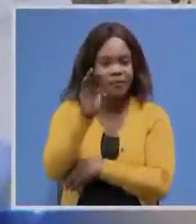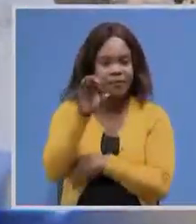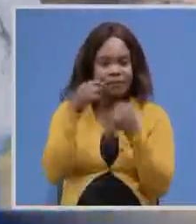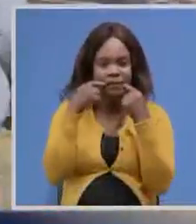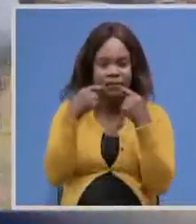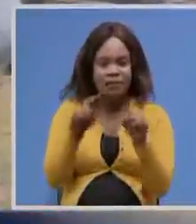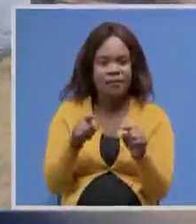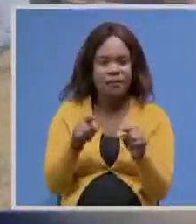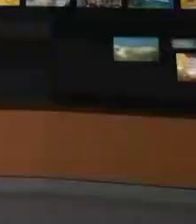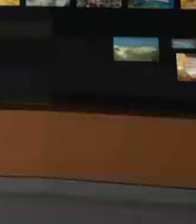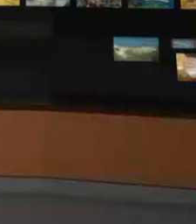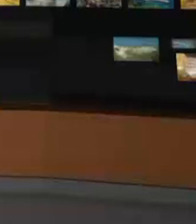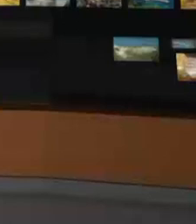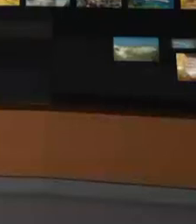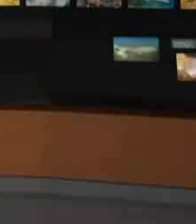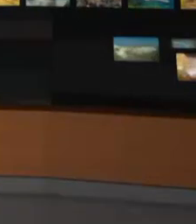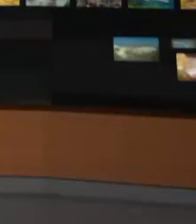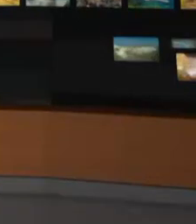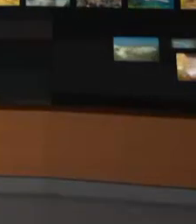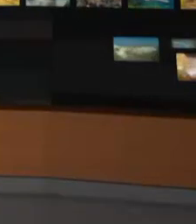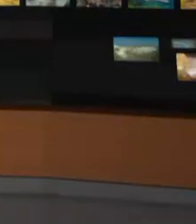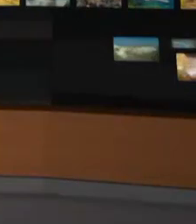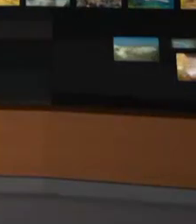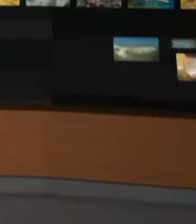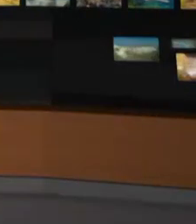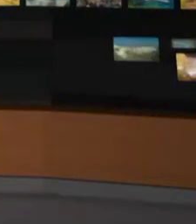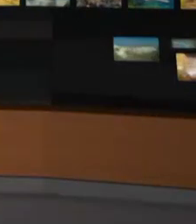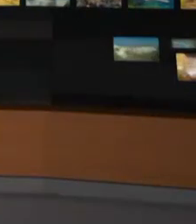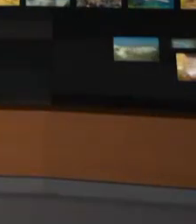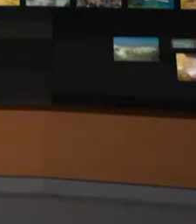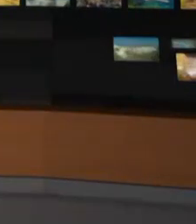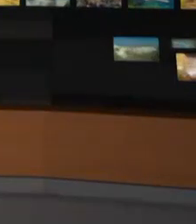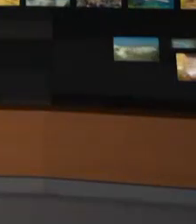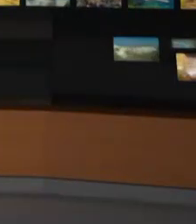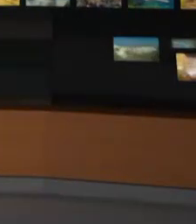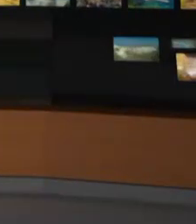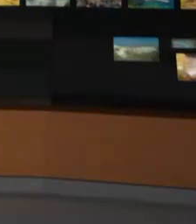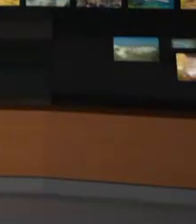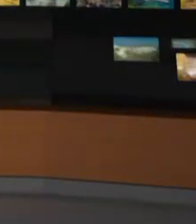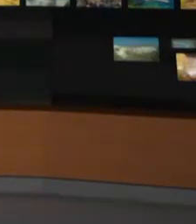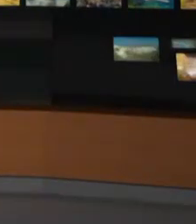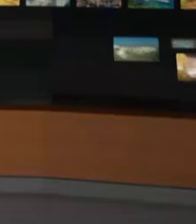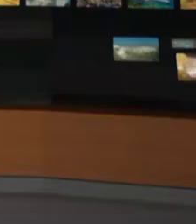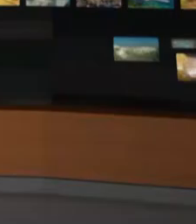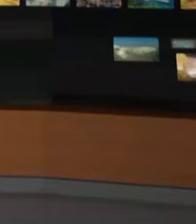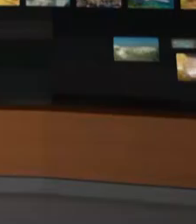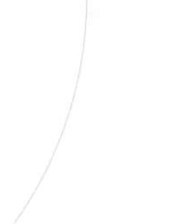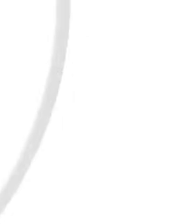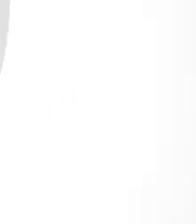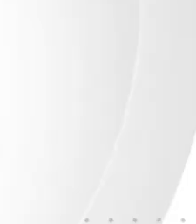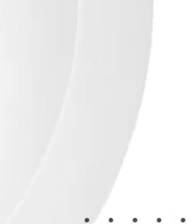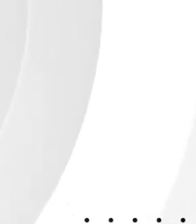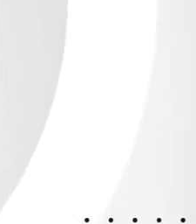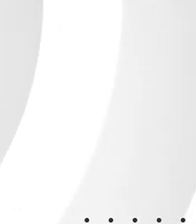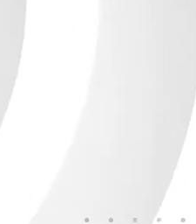News, Lusaka. Remember to hit the like button, place a comment, and subscribe. Thank you so much for watching.